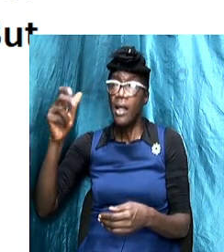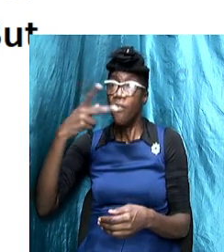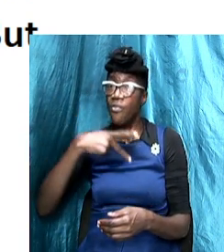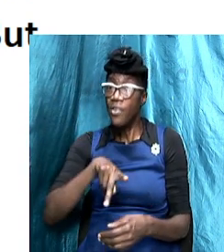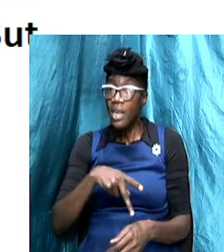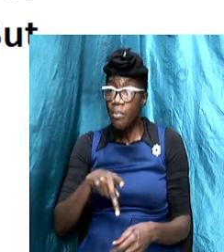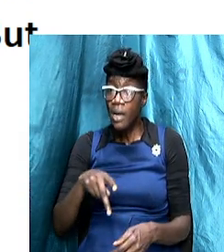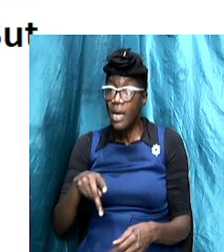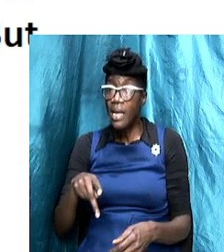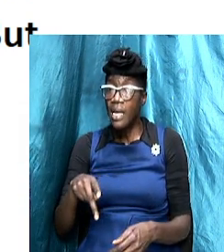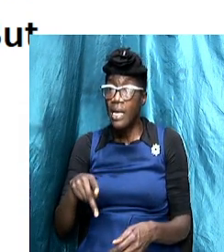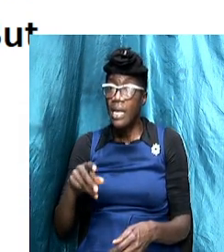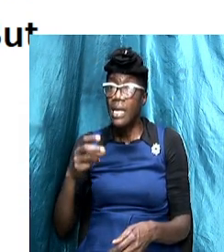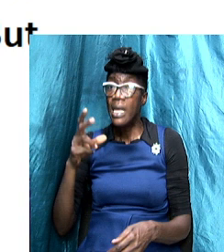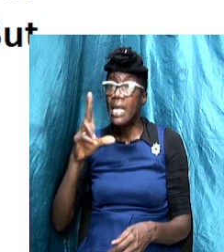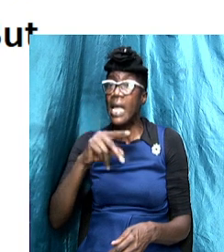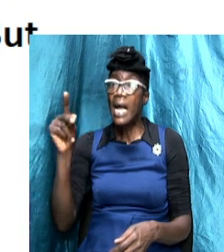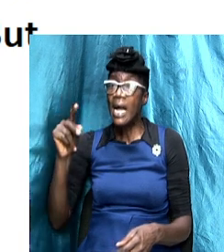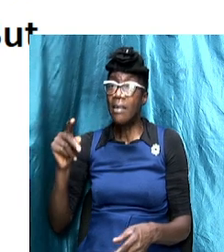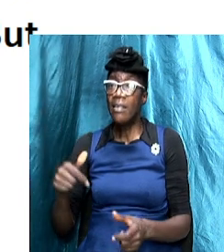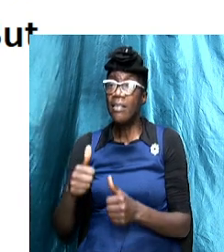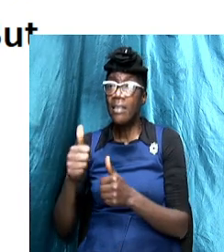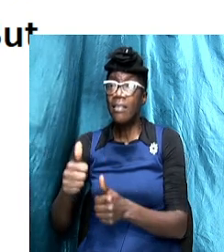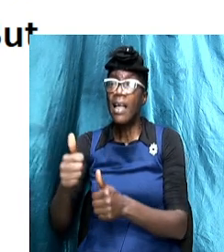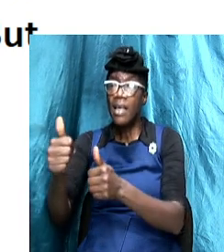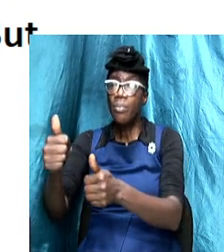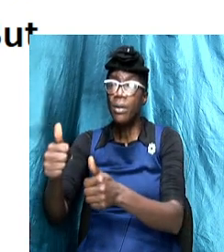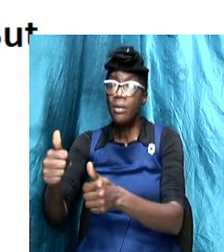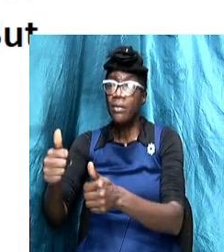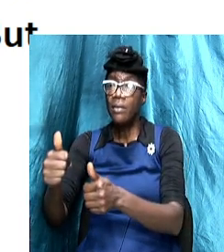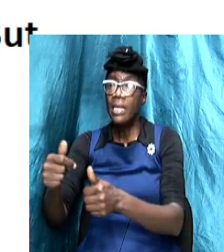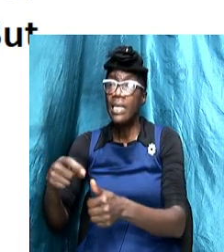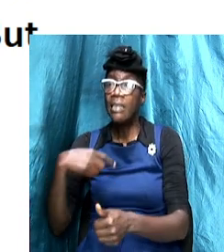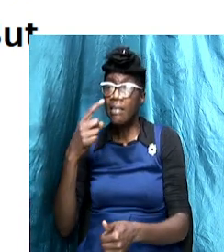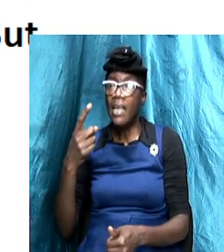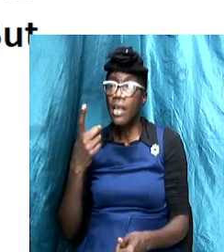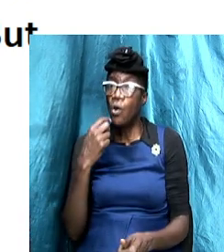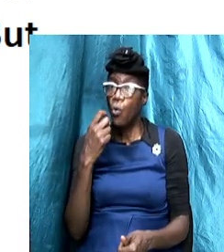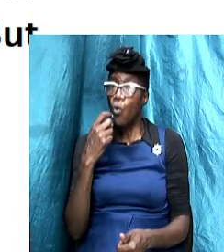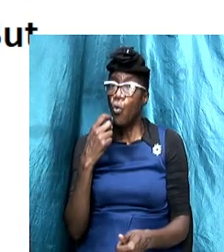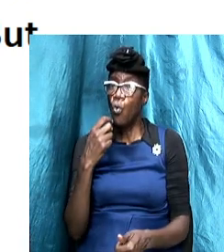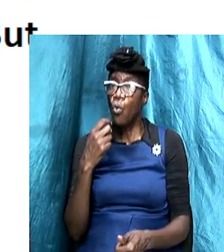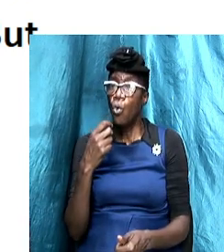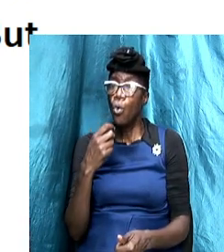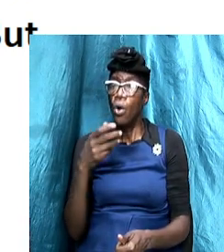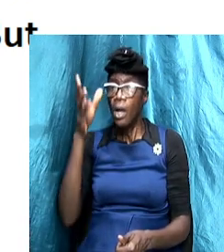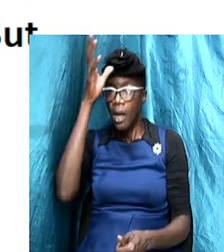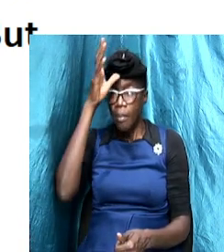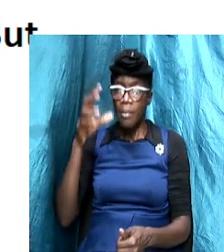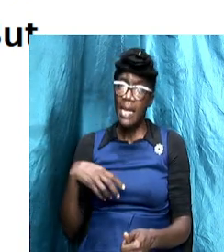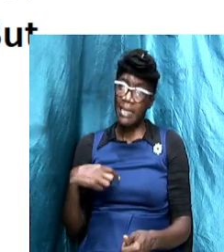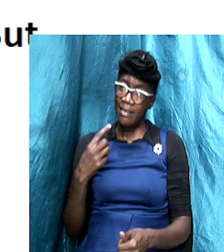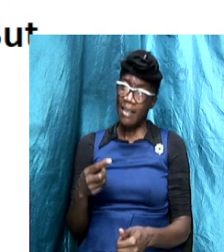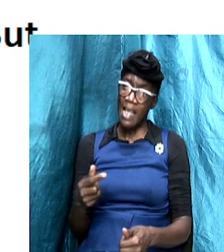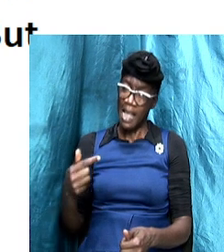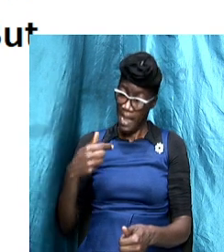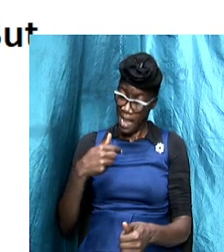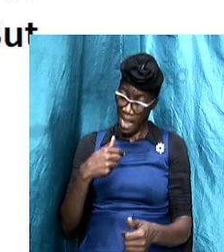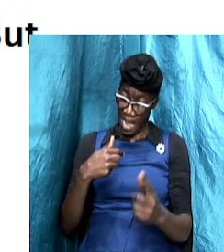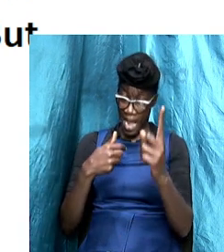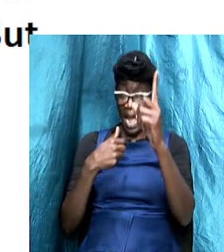saying, he asked his disciples saying, whom do men say that I, the Son of Man, am?